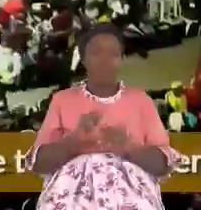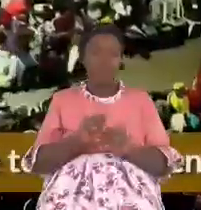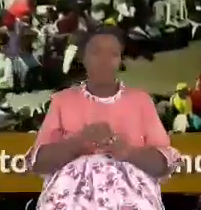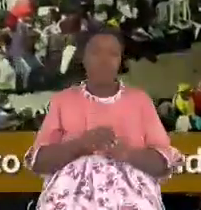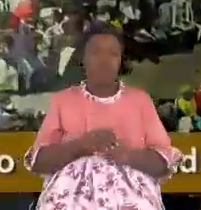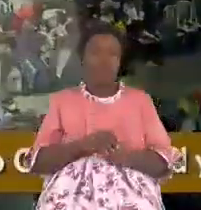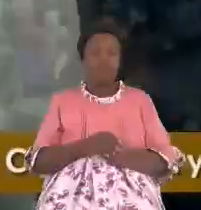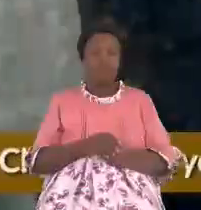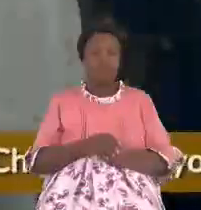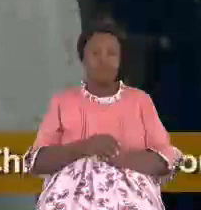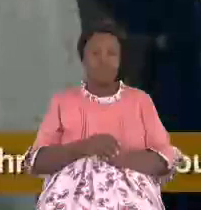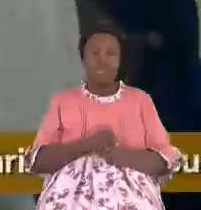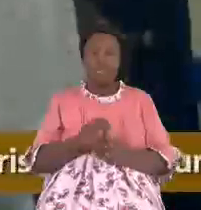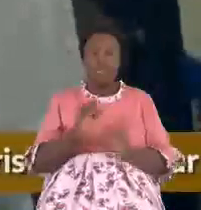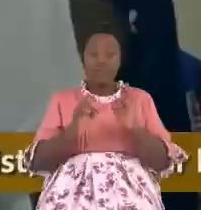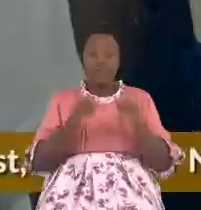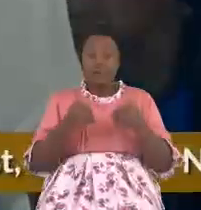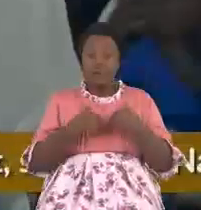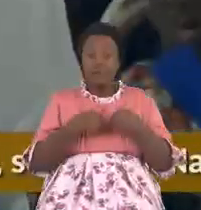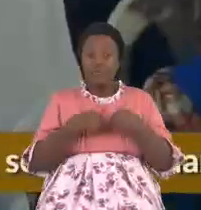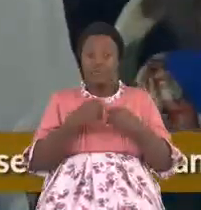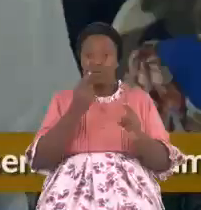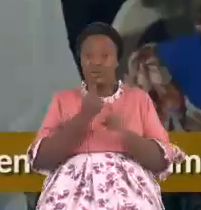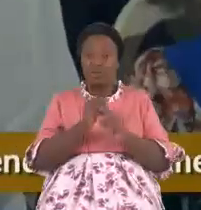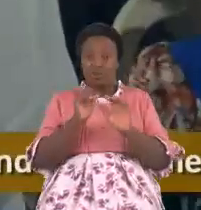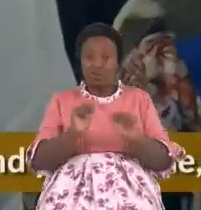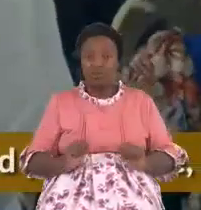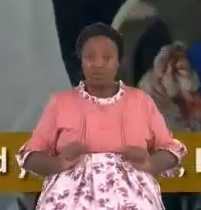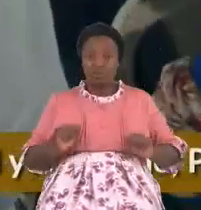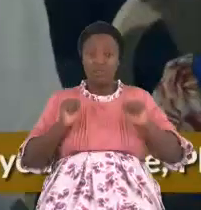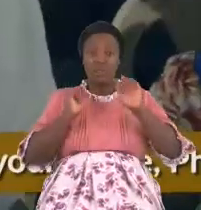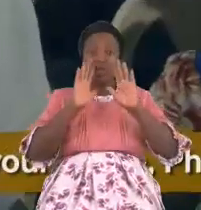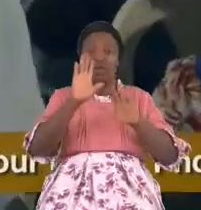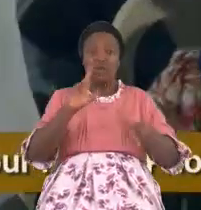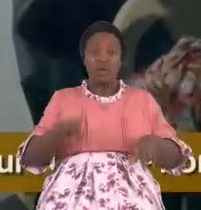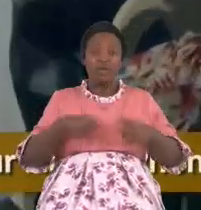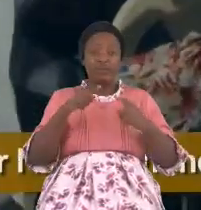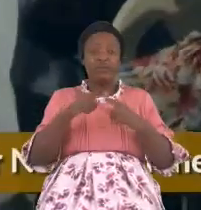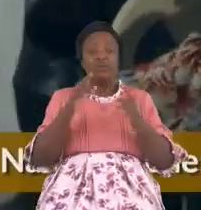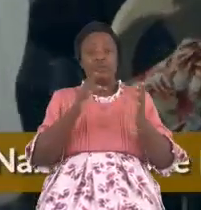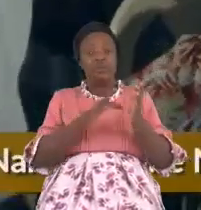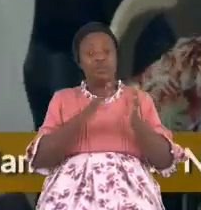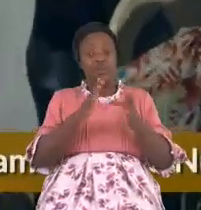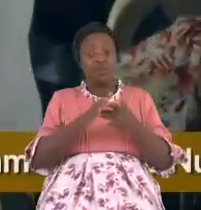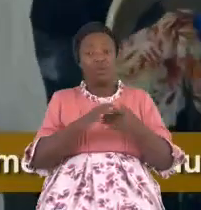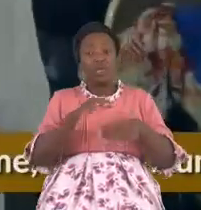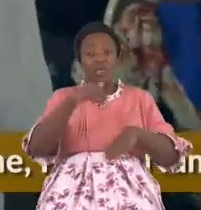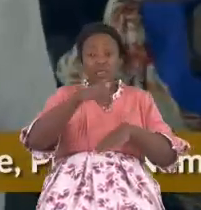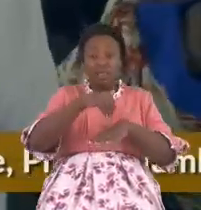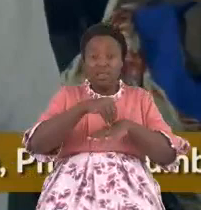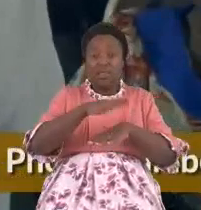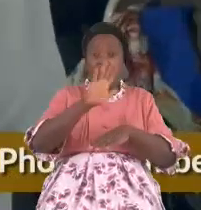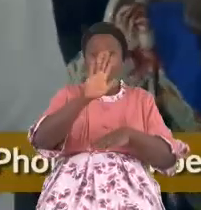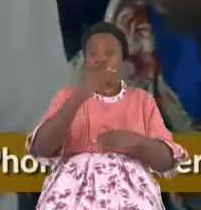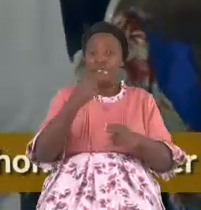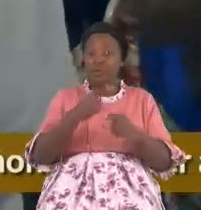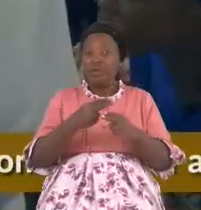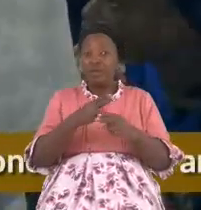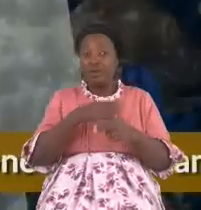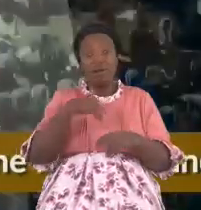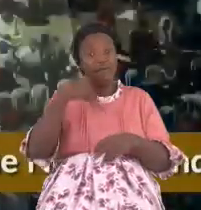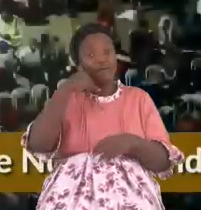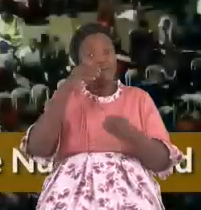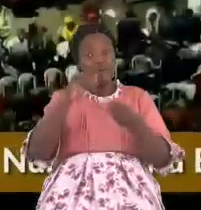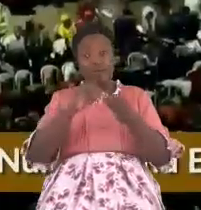if you have just submitted your life surrendered your life to jesus send your name send your phone numbers